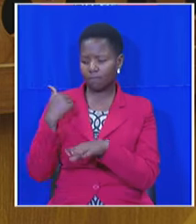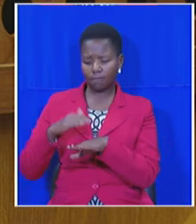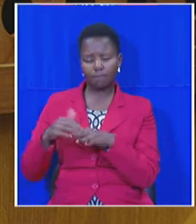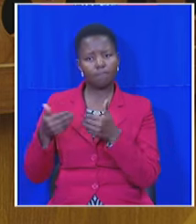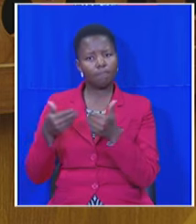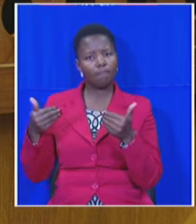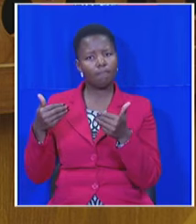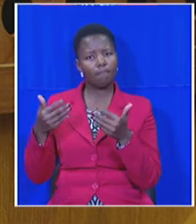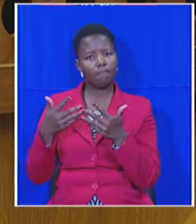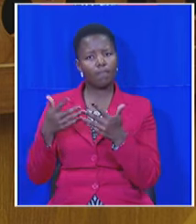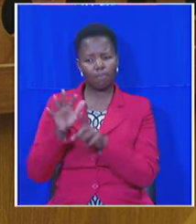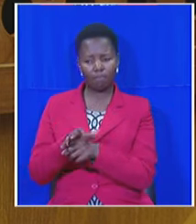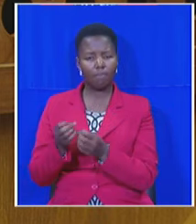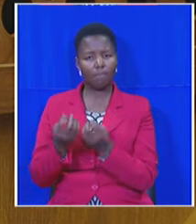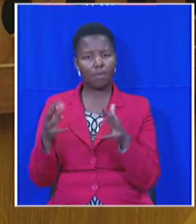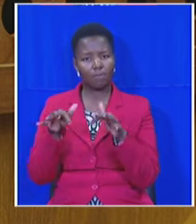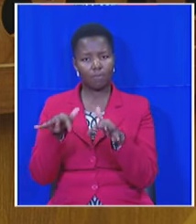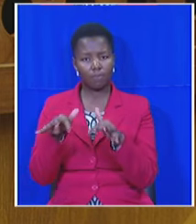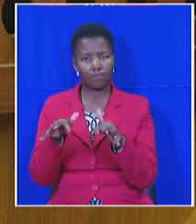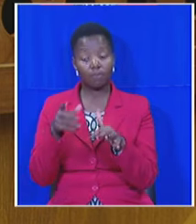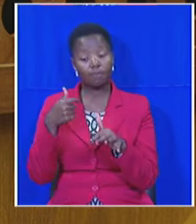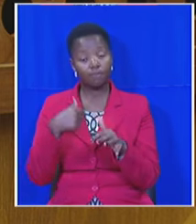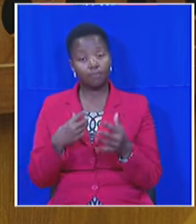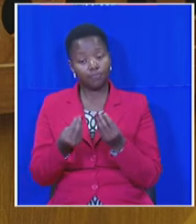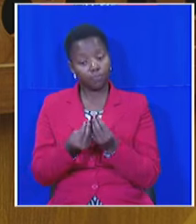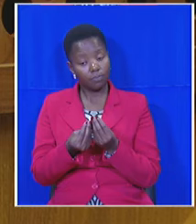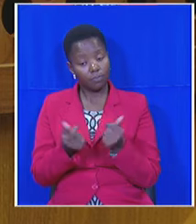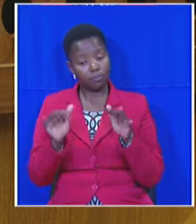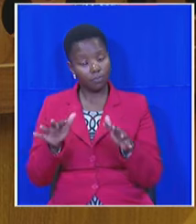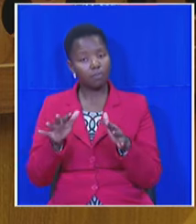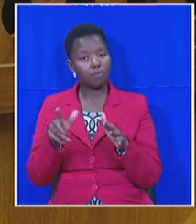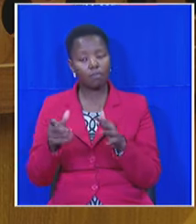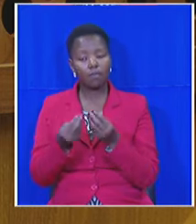we come from. To address that